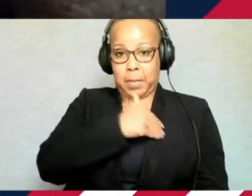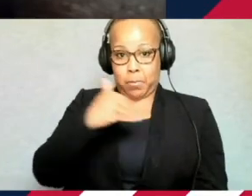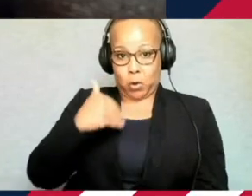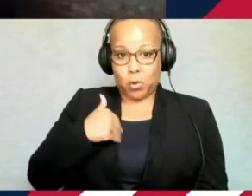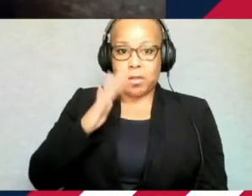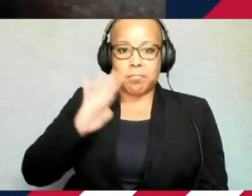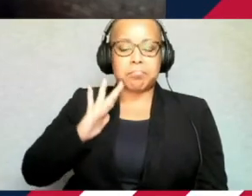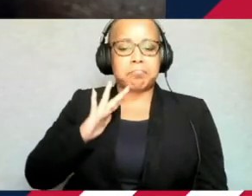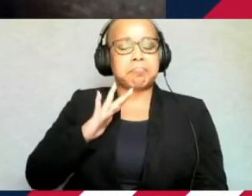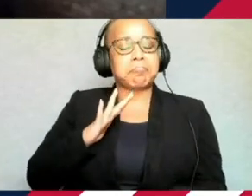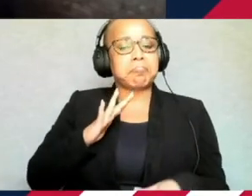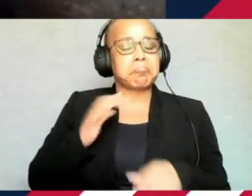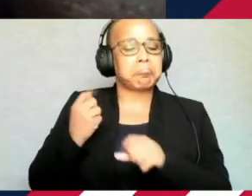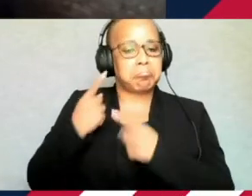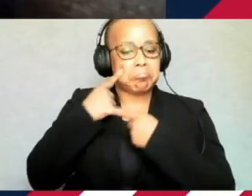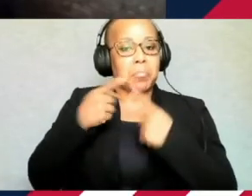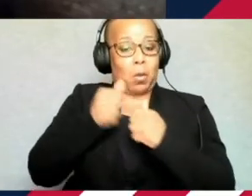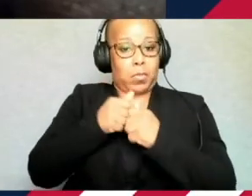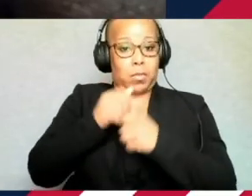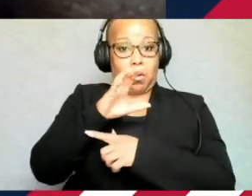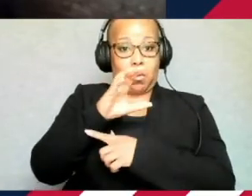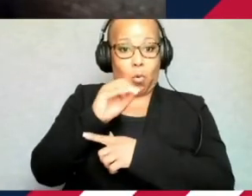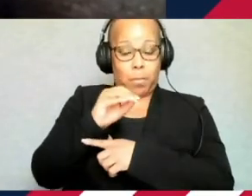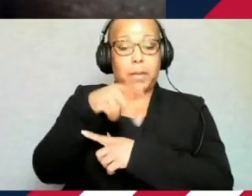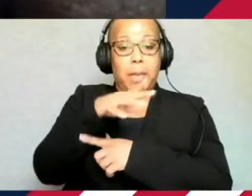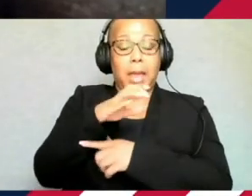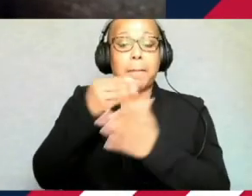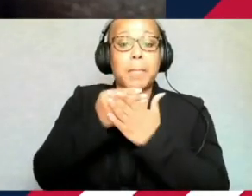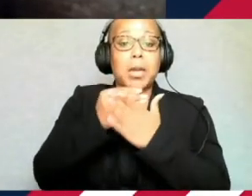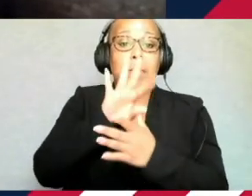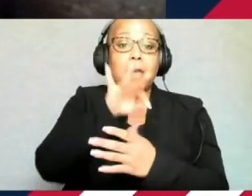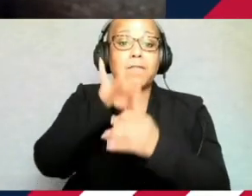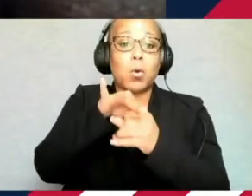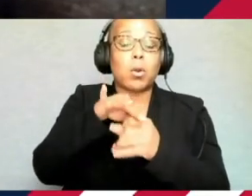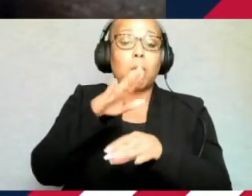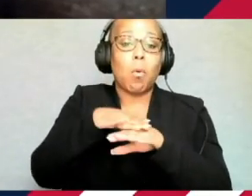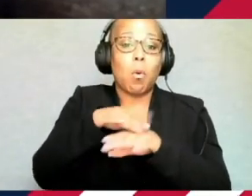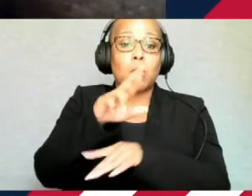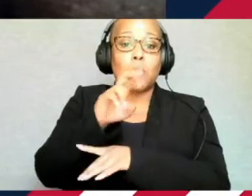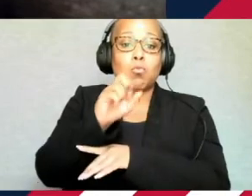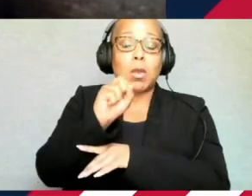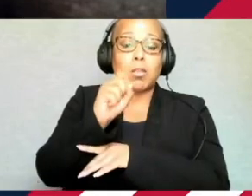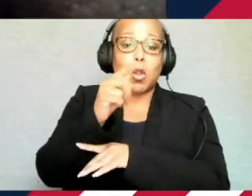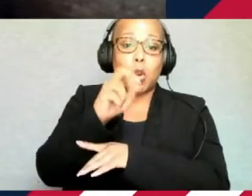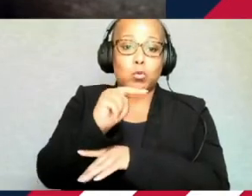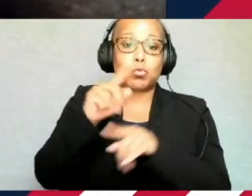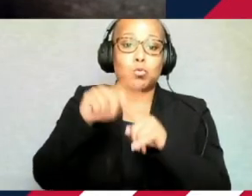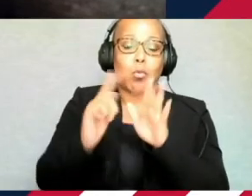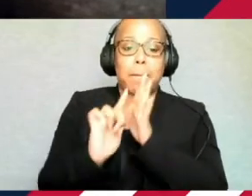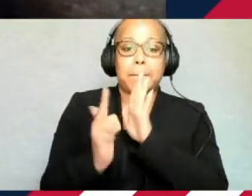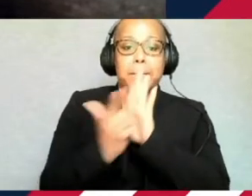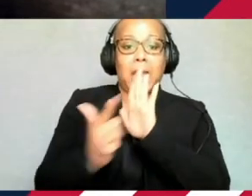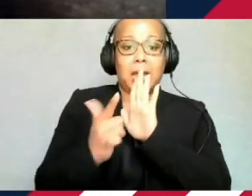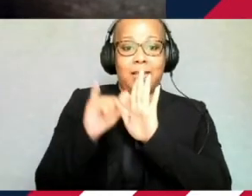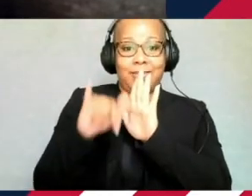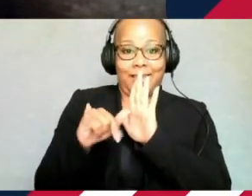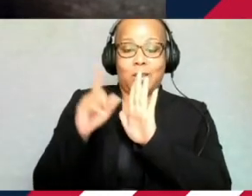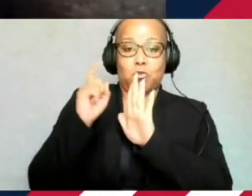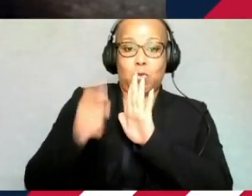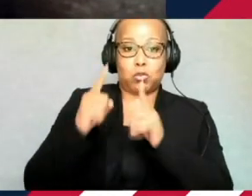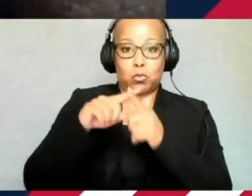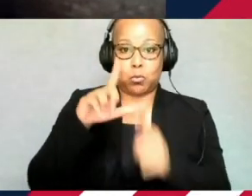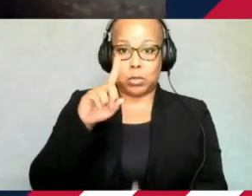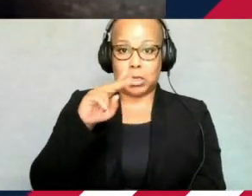a strong stand against corporate PAC money by voting on a resolution to ban corporate PAC donations to the DNC, which is